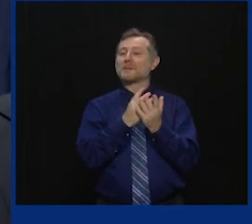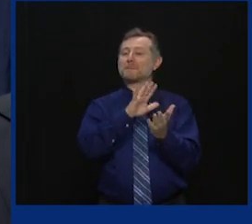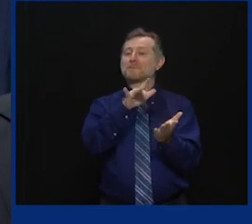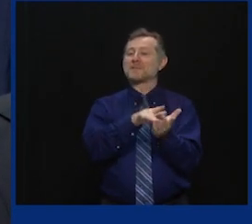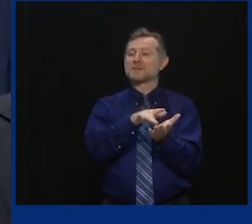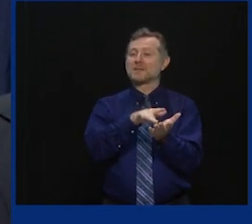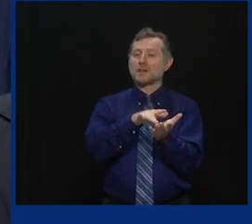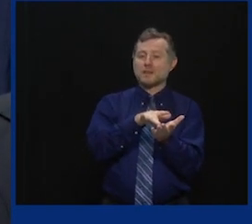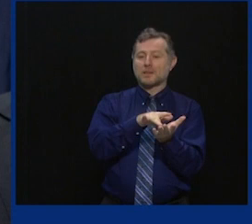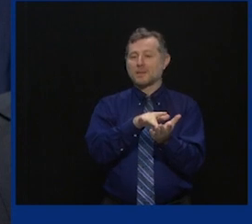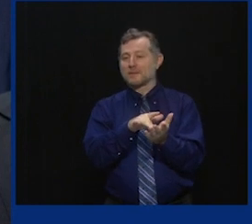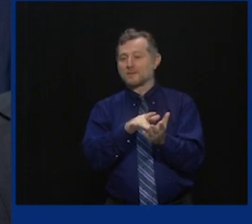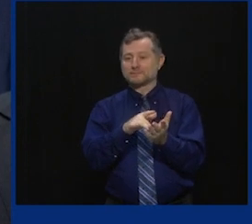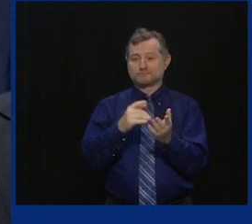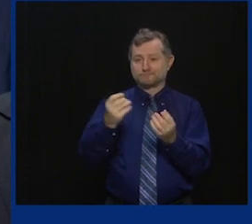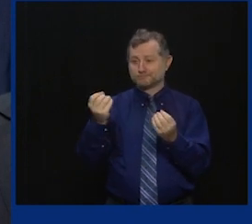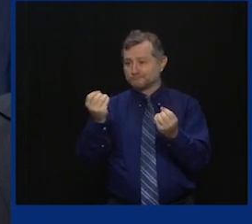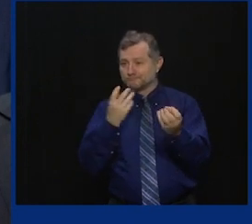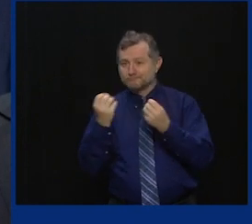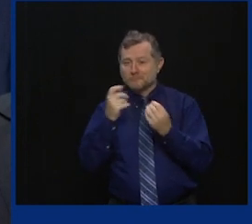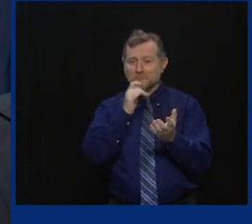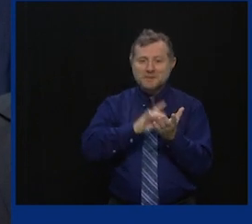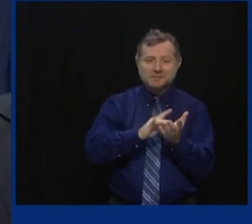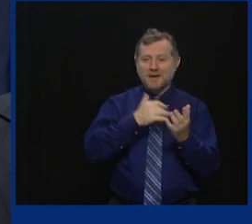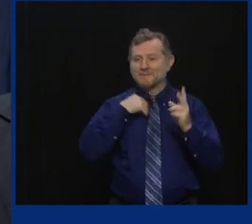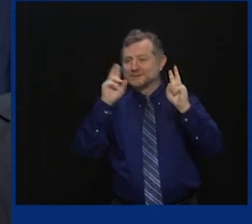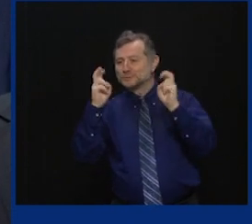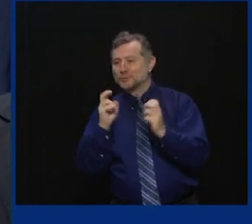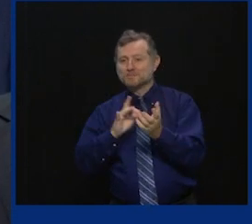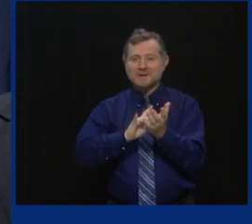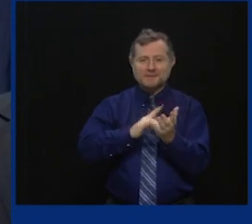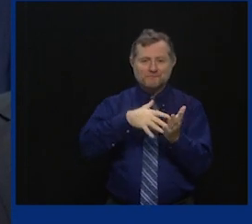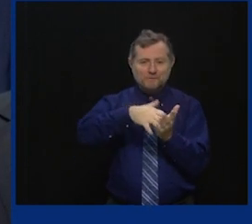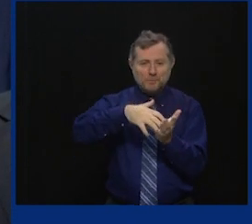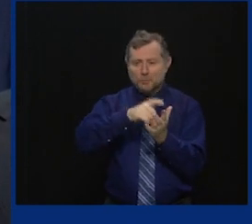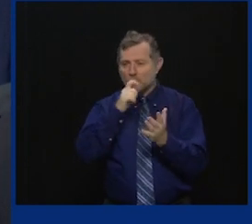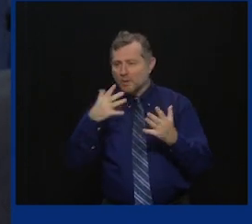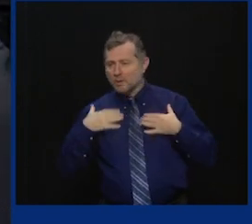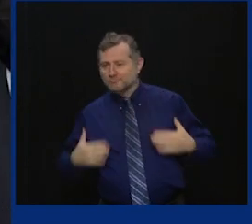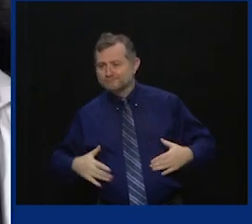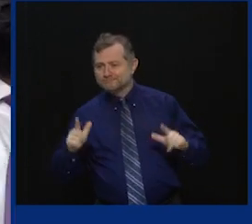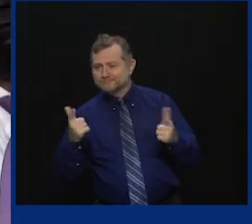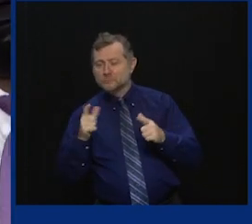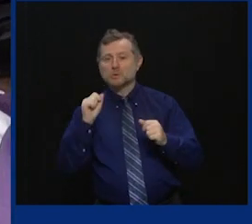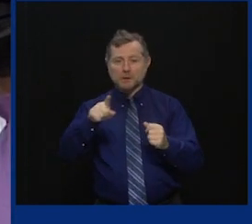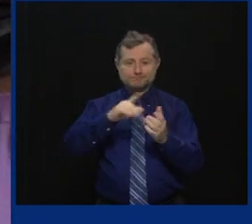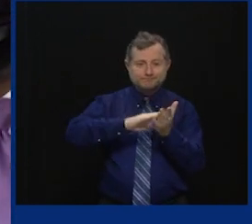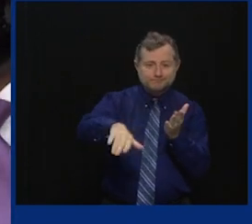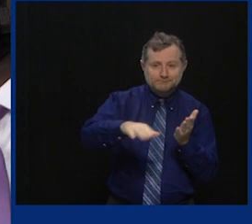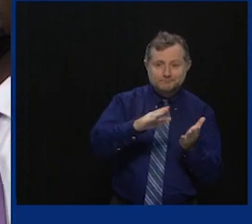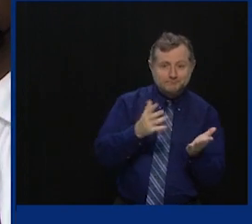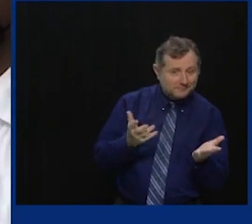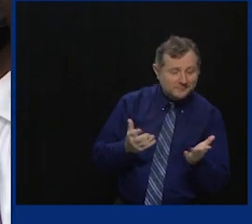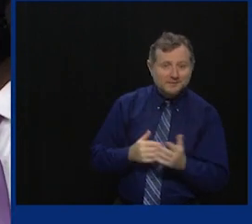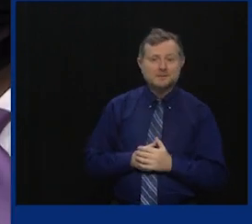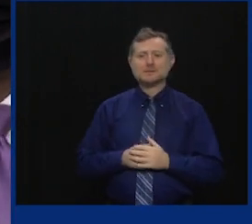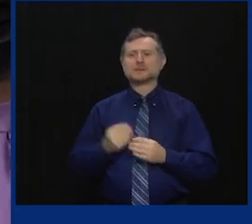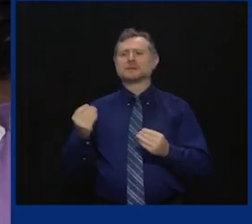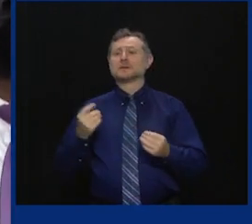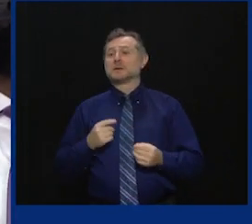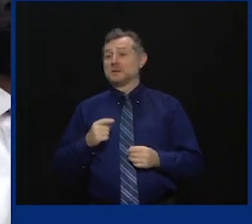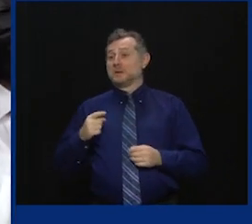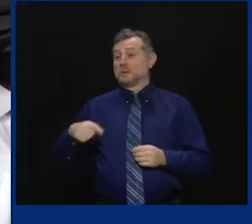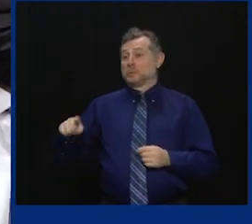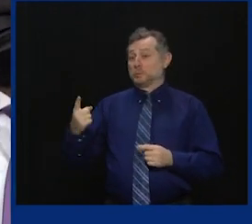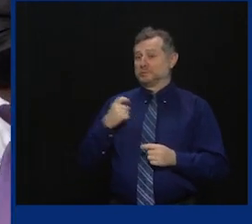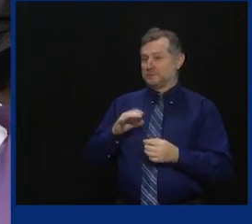who are medically vulnerable to see whether or not we can release those people. But there was a question about the violence and what we can do.